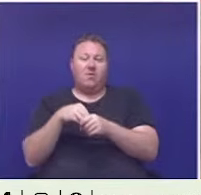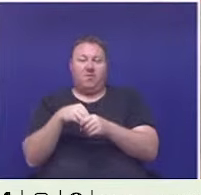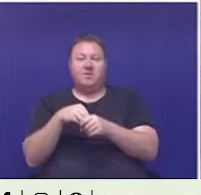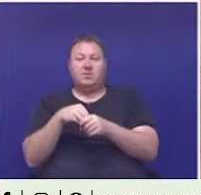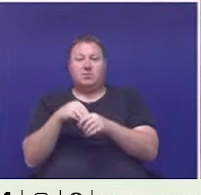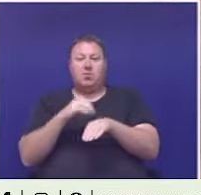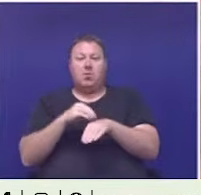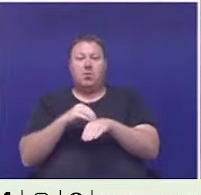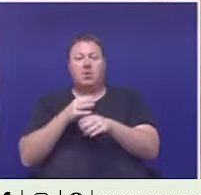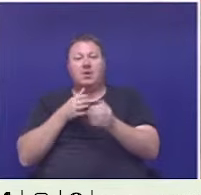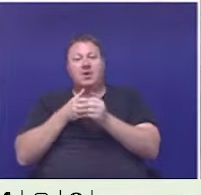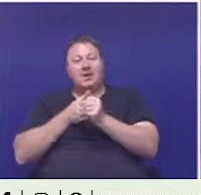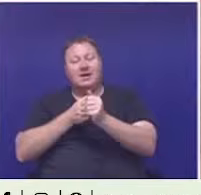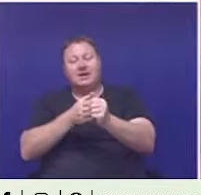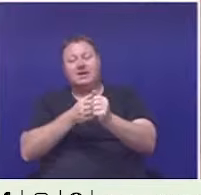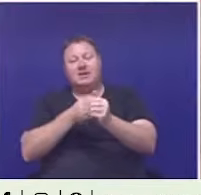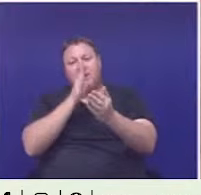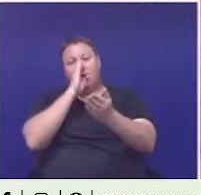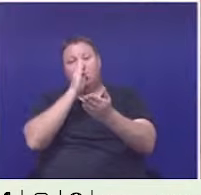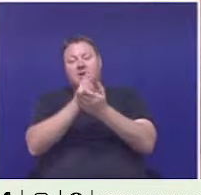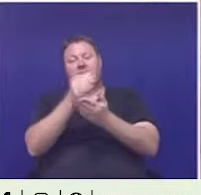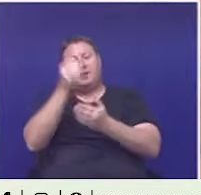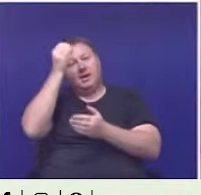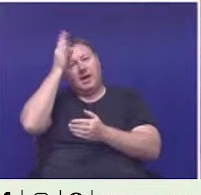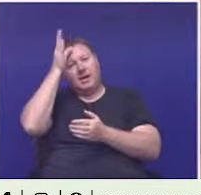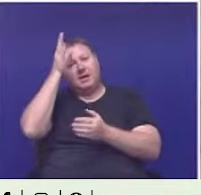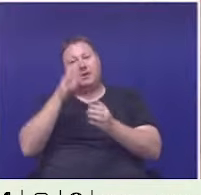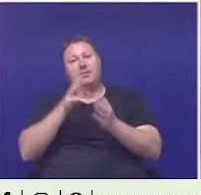to improved academic results?